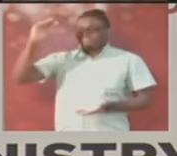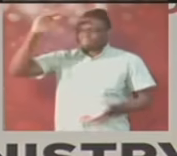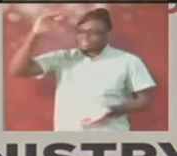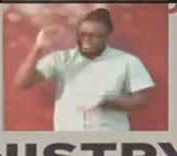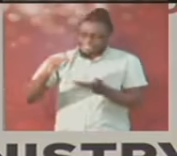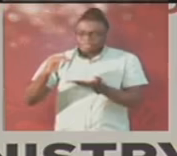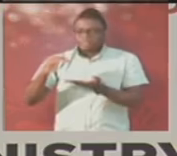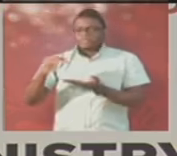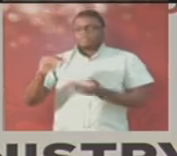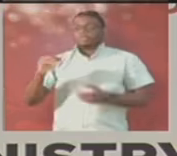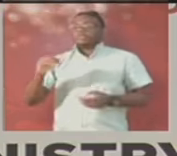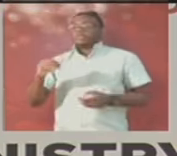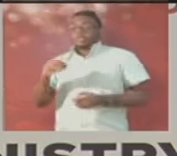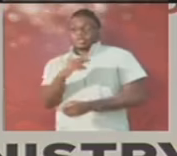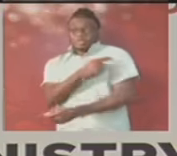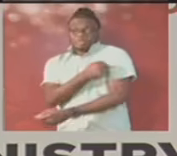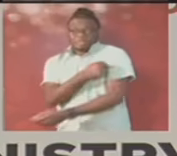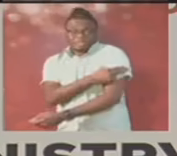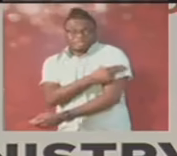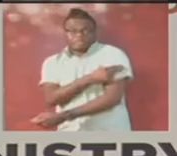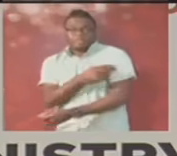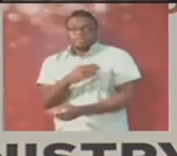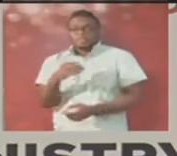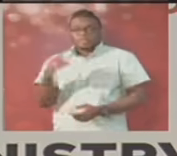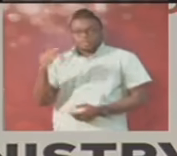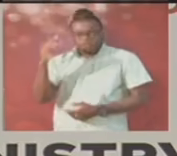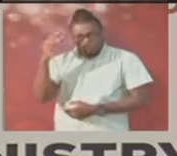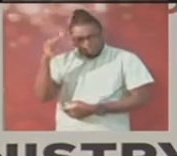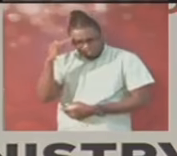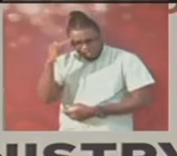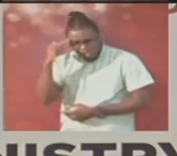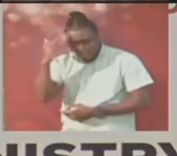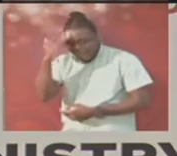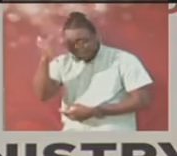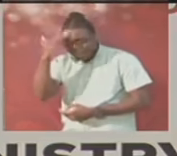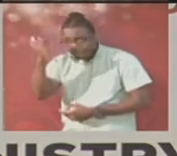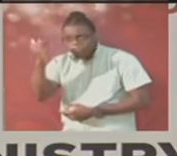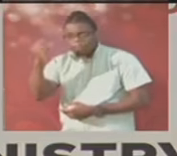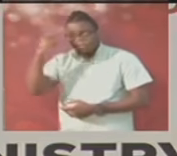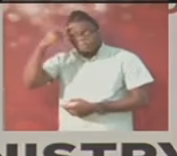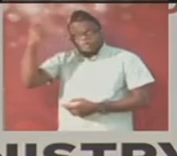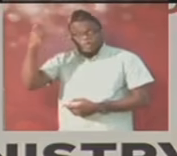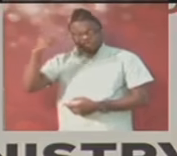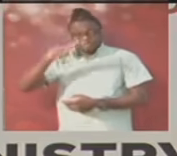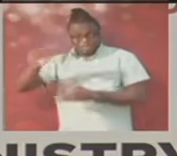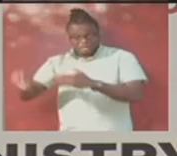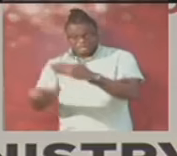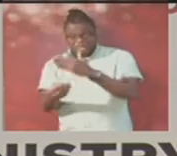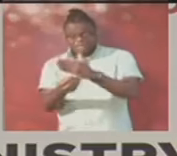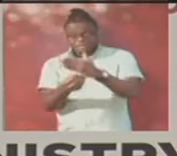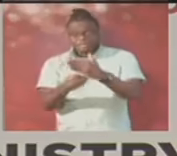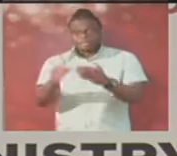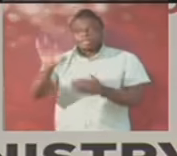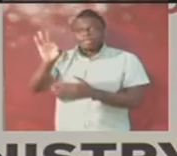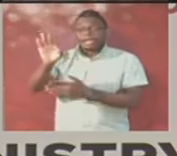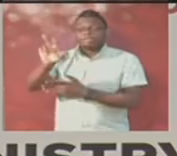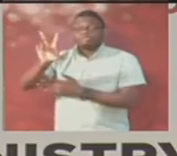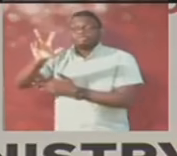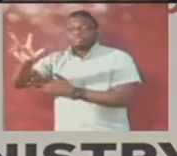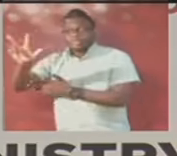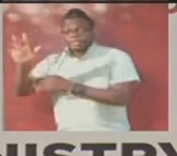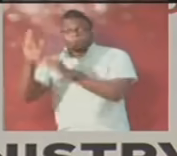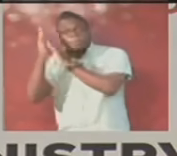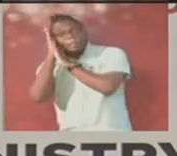That decrease is due to the addition of 93 additional beds. The figures in Tobago